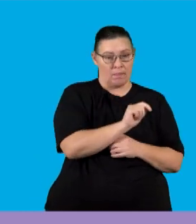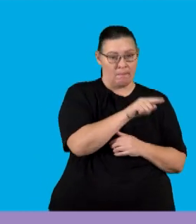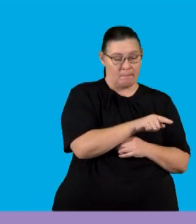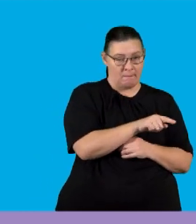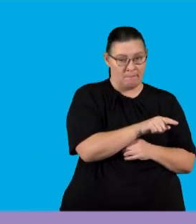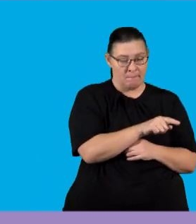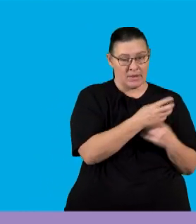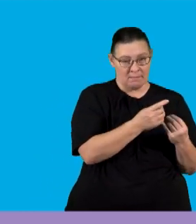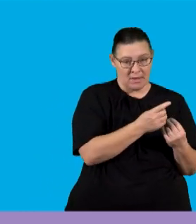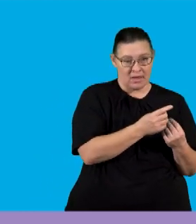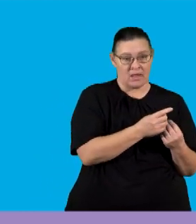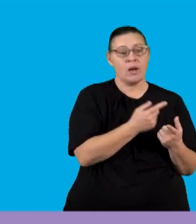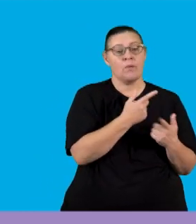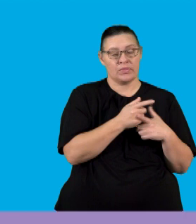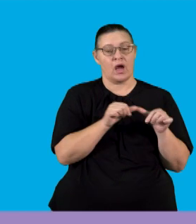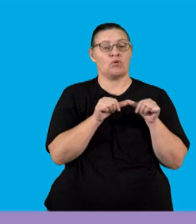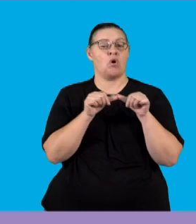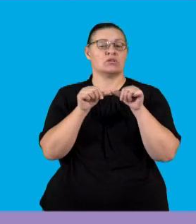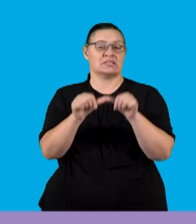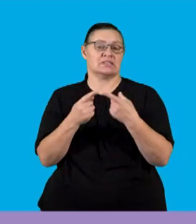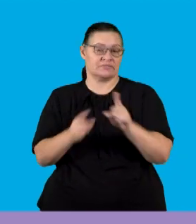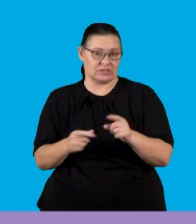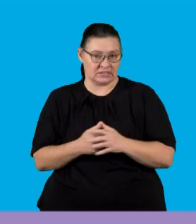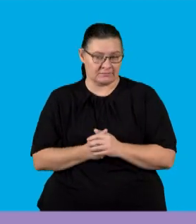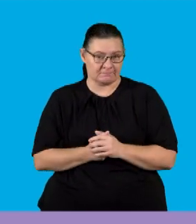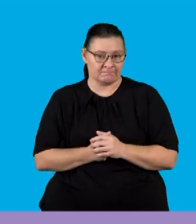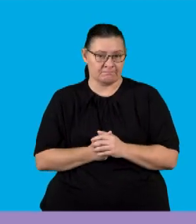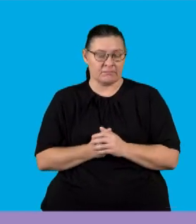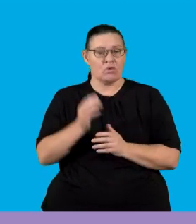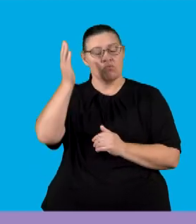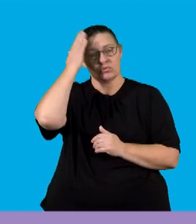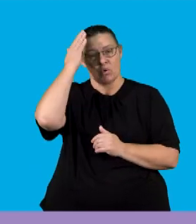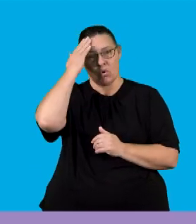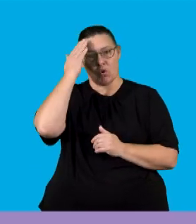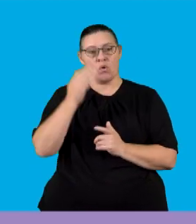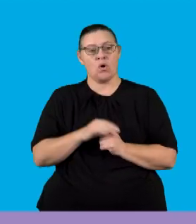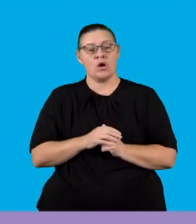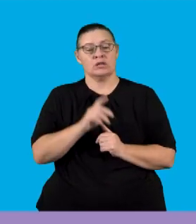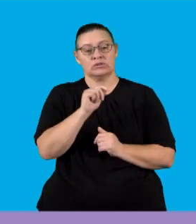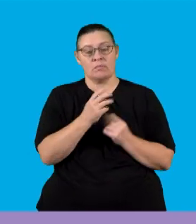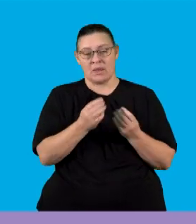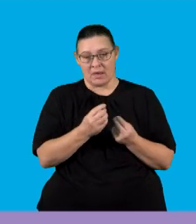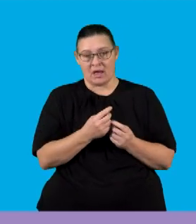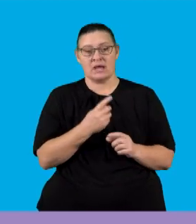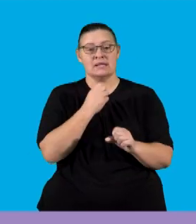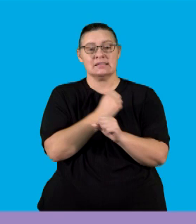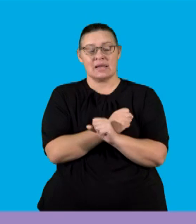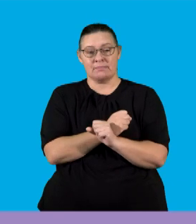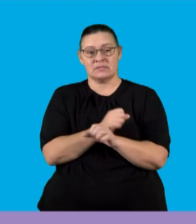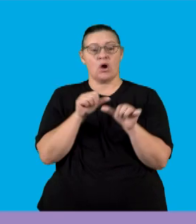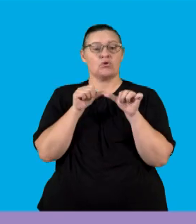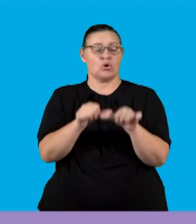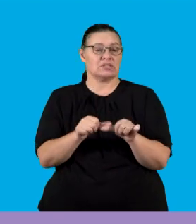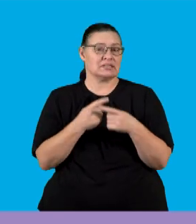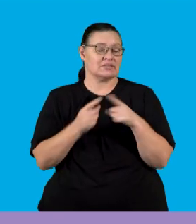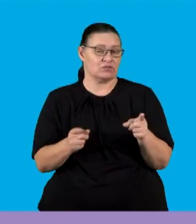number, multiply with the constant difference, and that is with our negative 2. Then we are going to add or subtract a